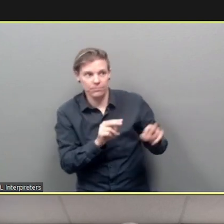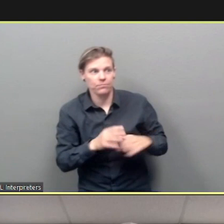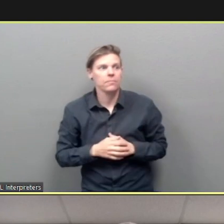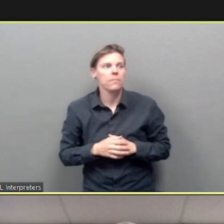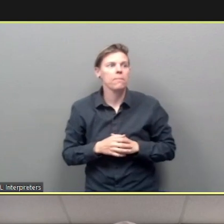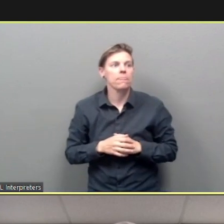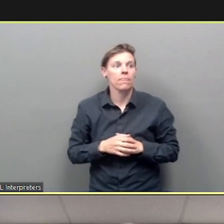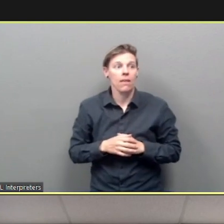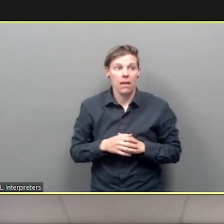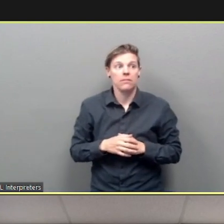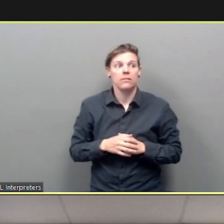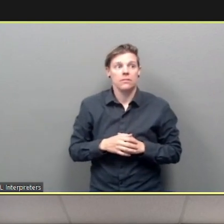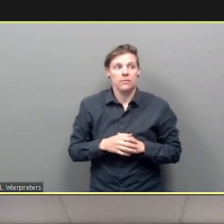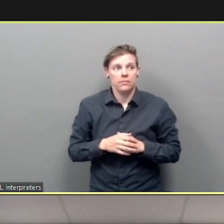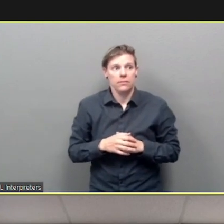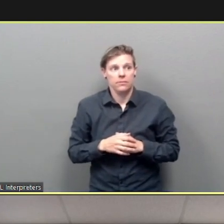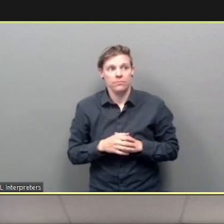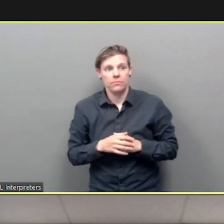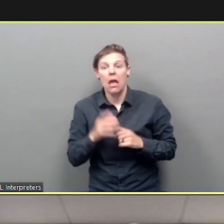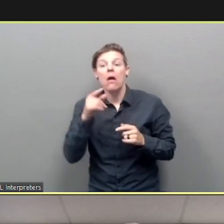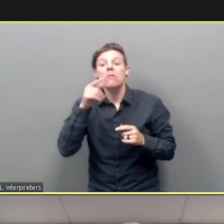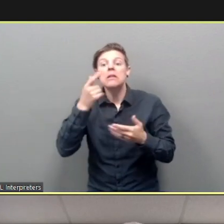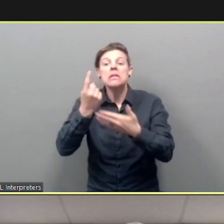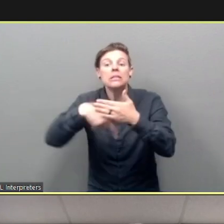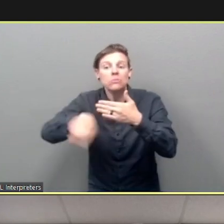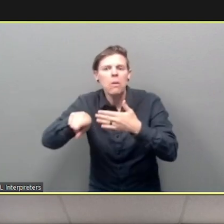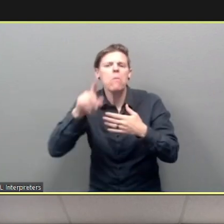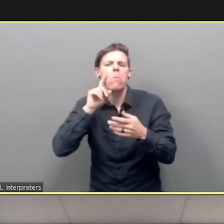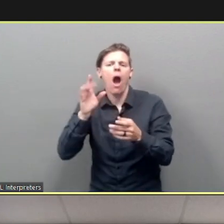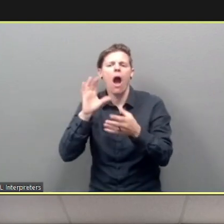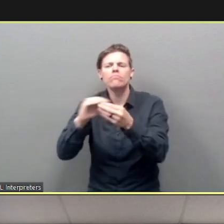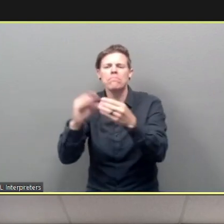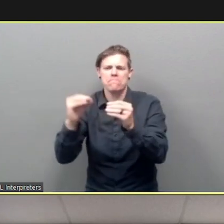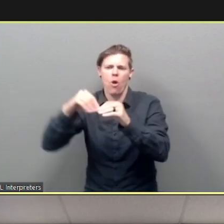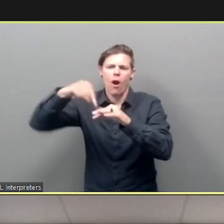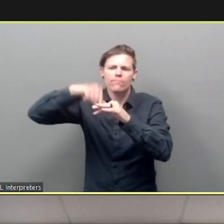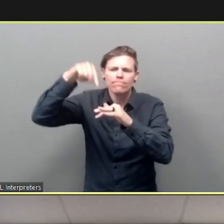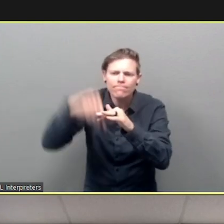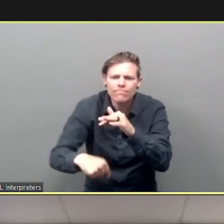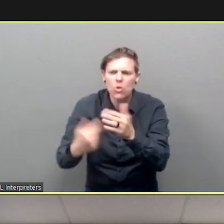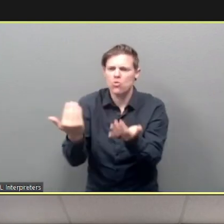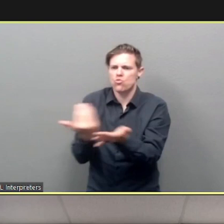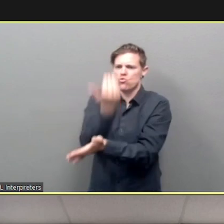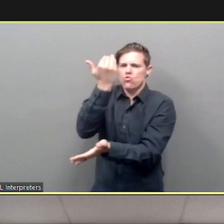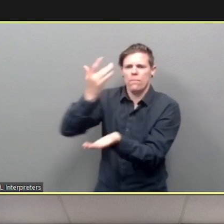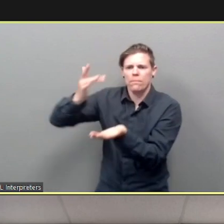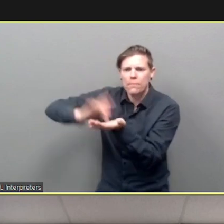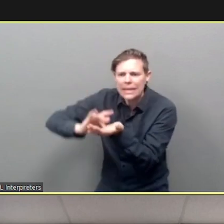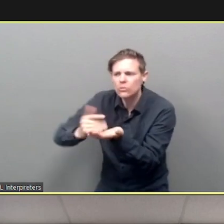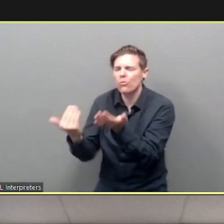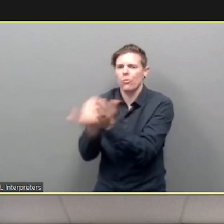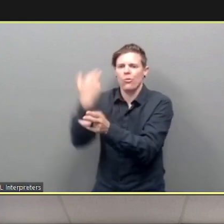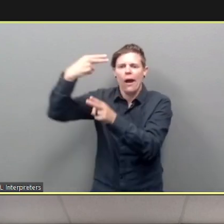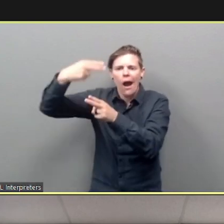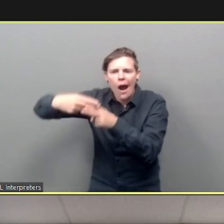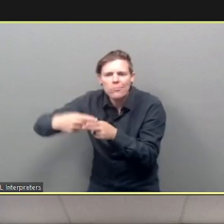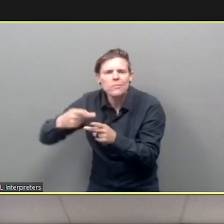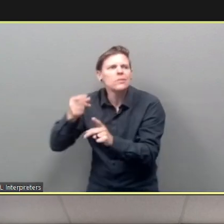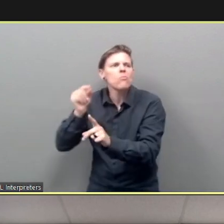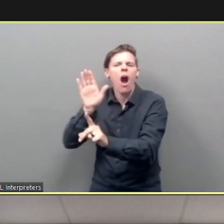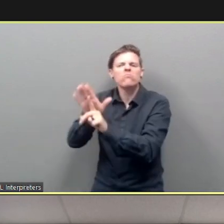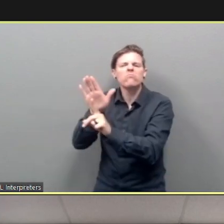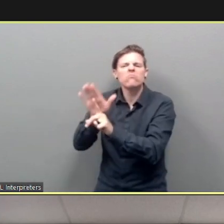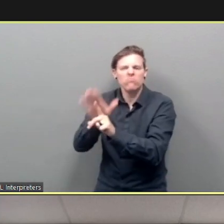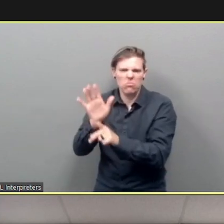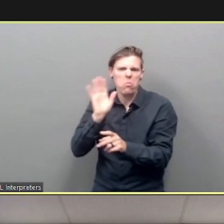next week, but we knew we would go long today, so I'll leave it at that for today, but happy to take questions. Next slide. I think we're getting near